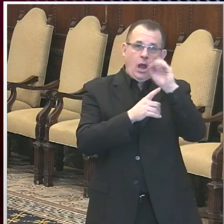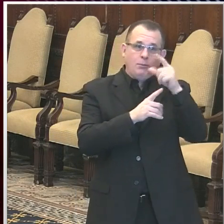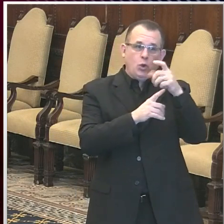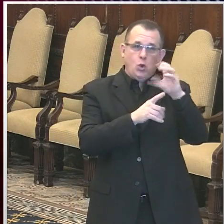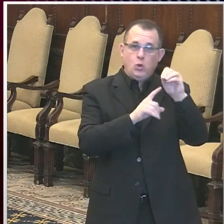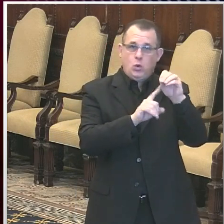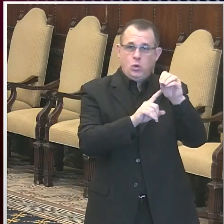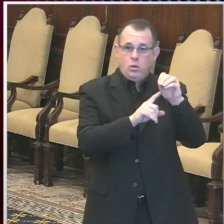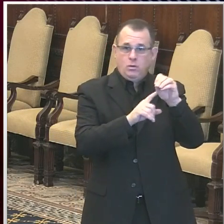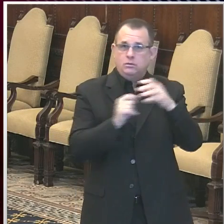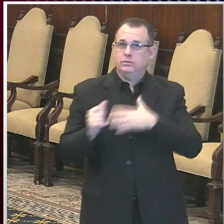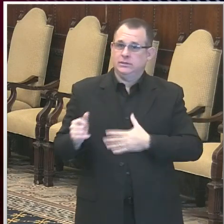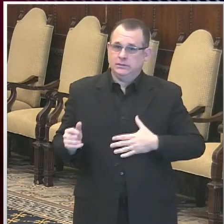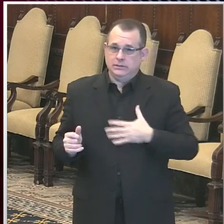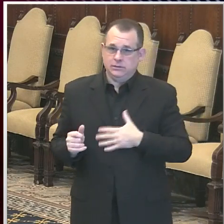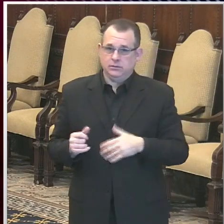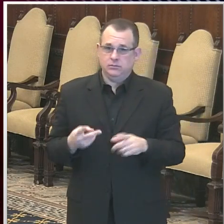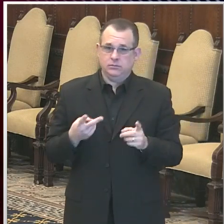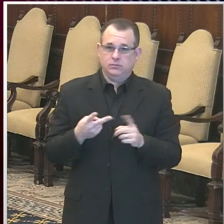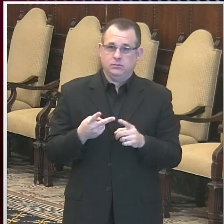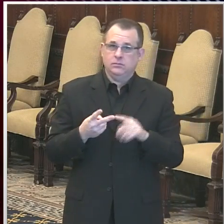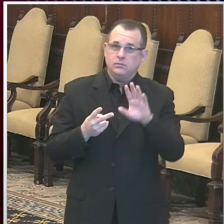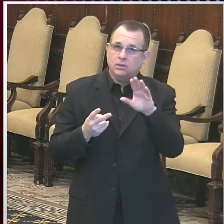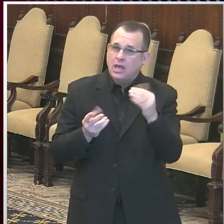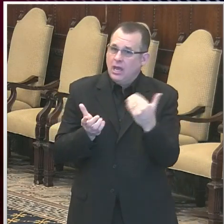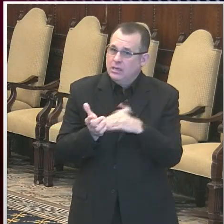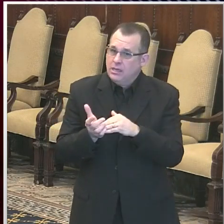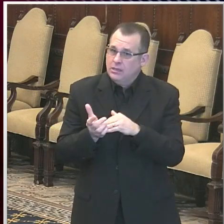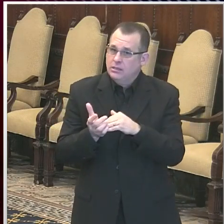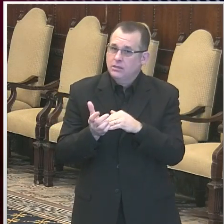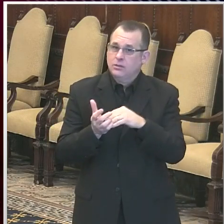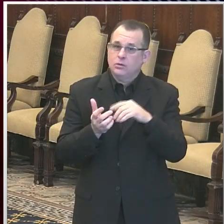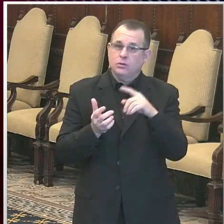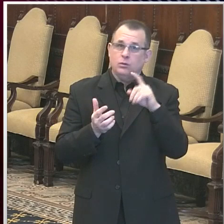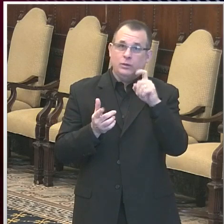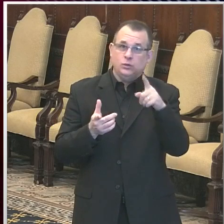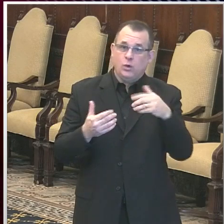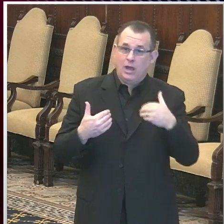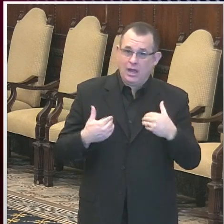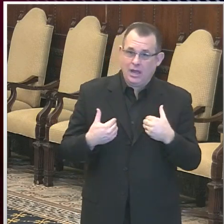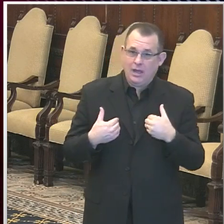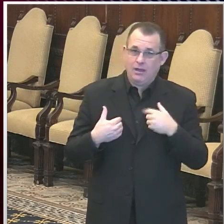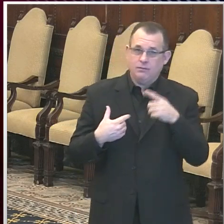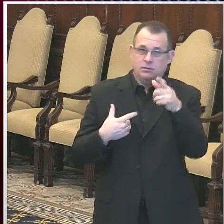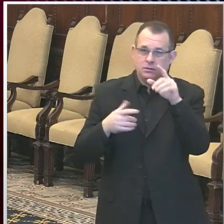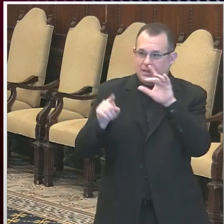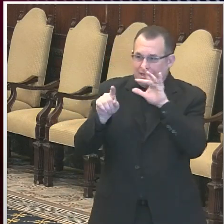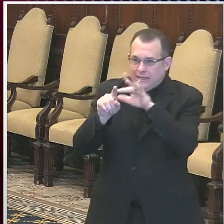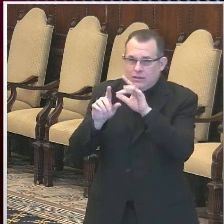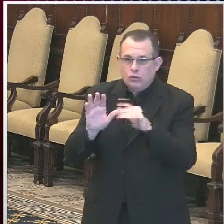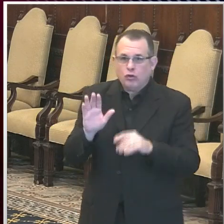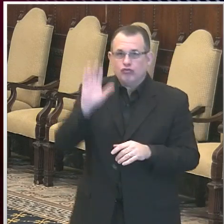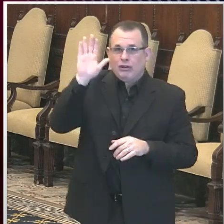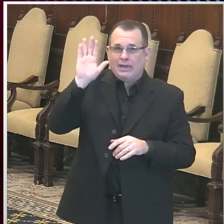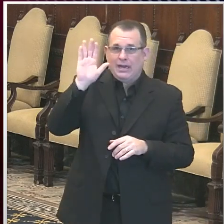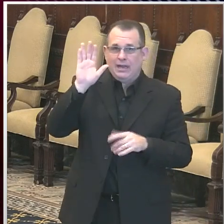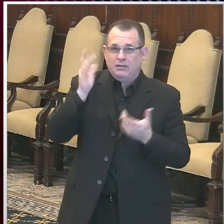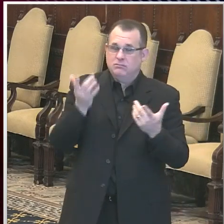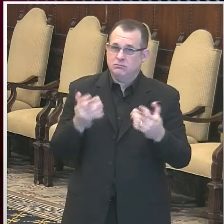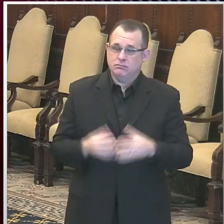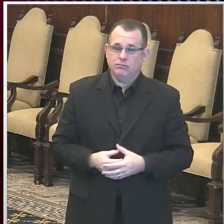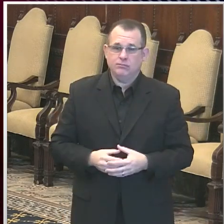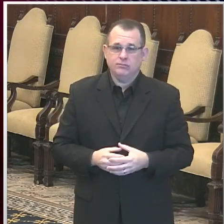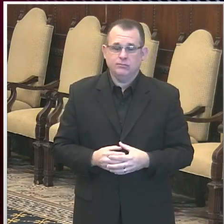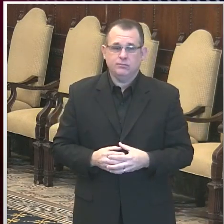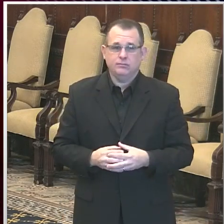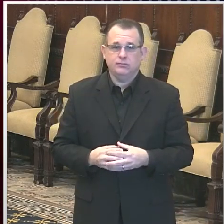broadcast purposes. And again, if you'd like to ask a question, please use the raise your hand function, which is listed under participants, and